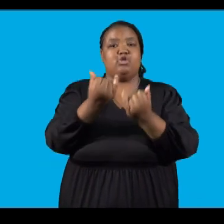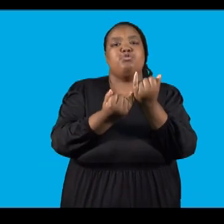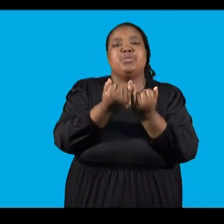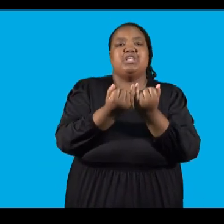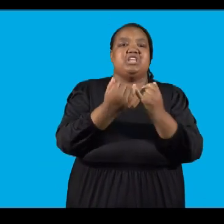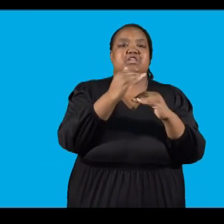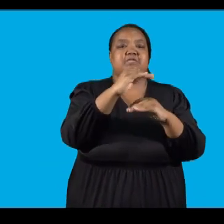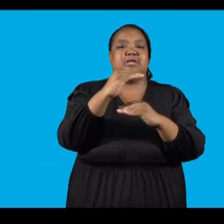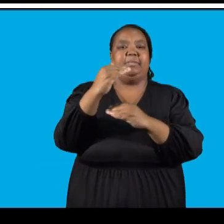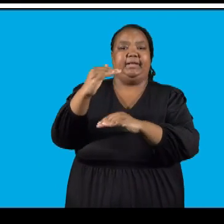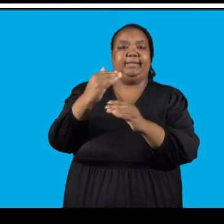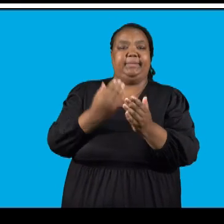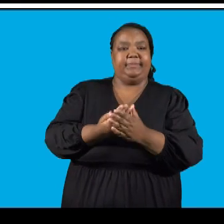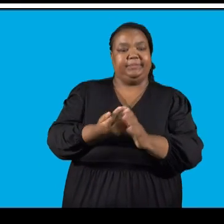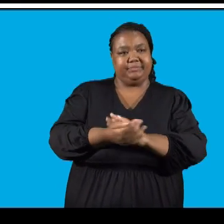themselves.